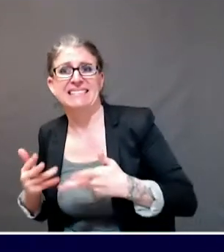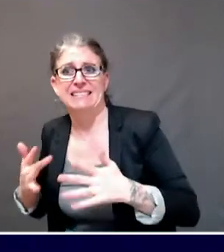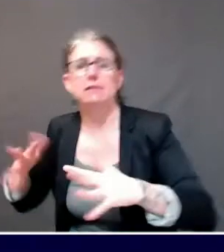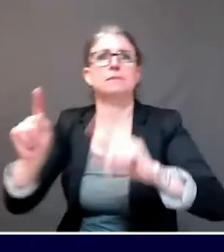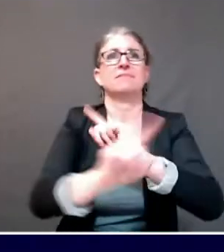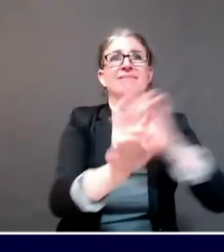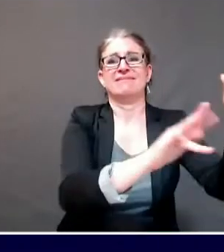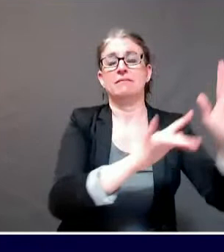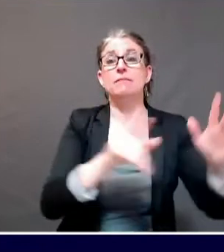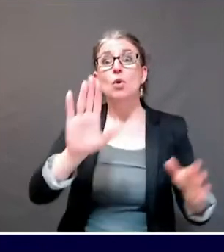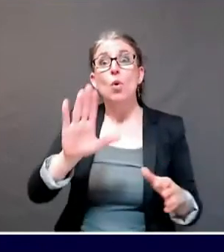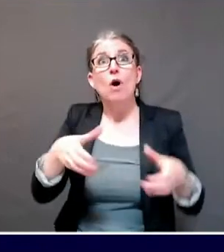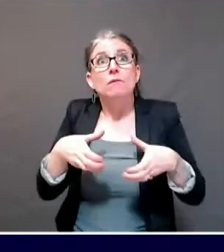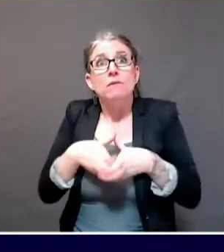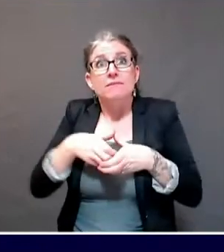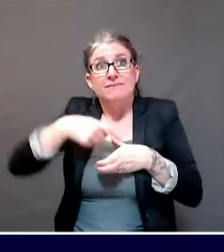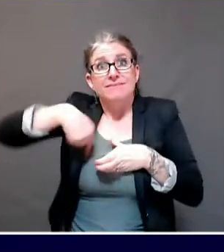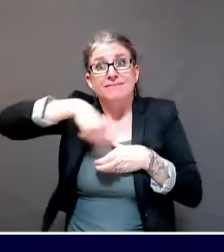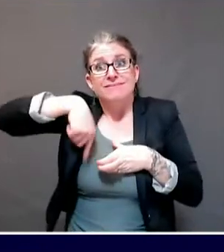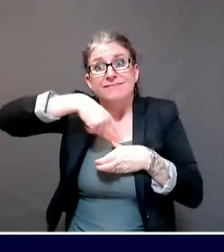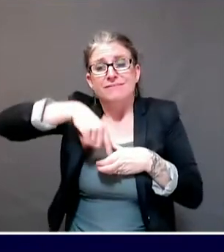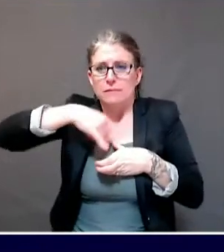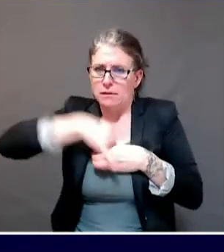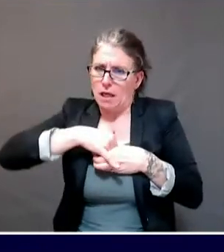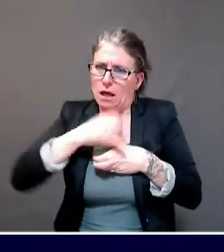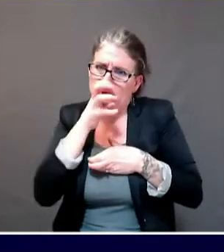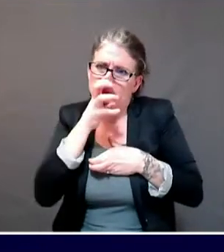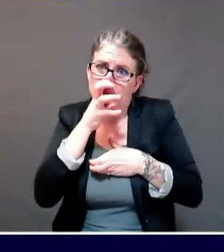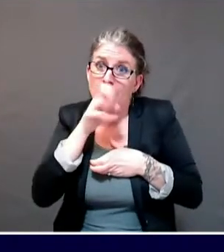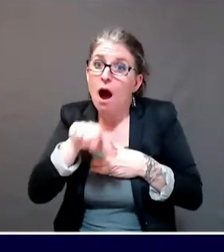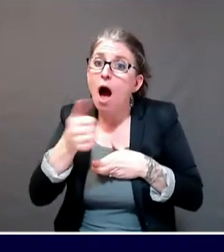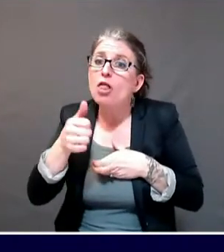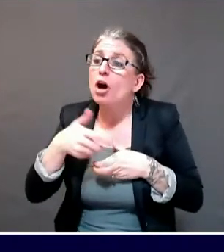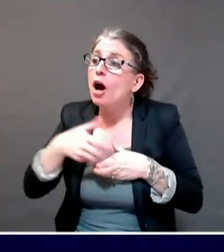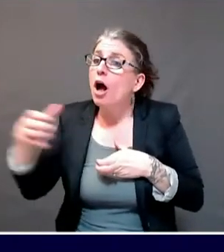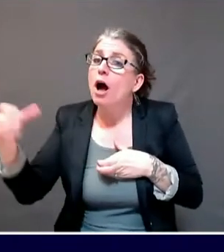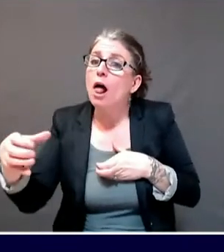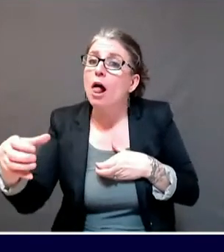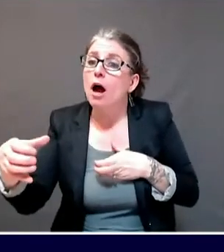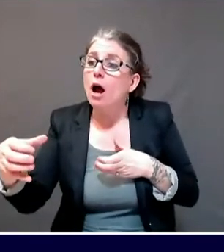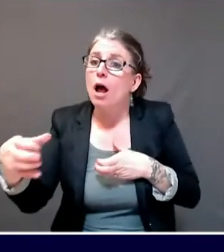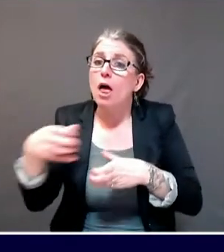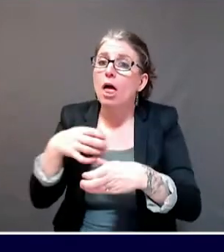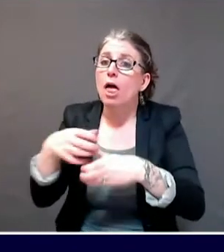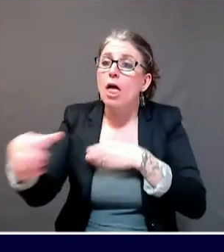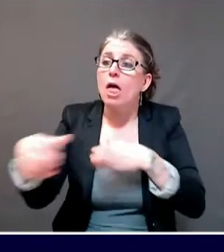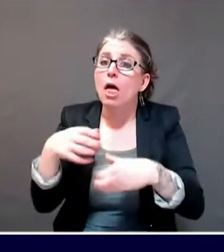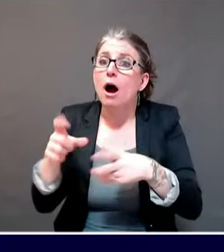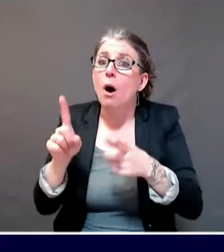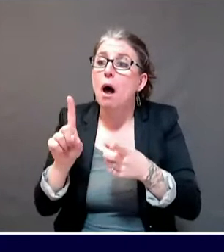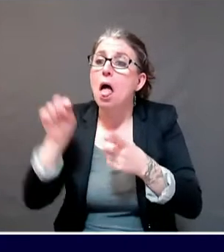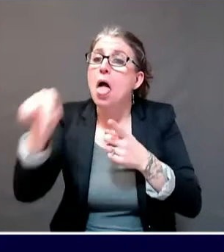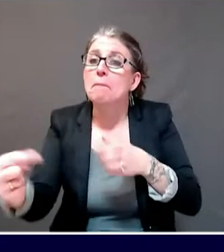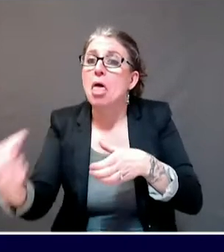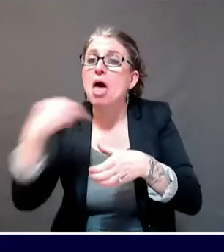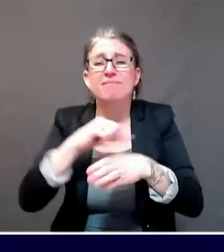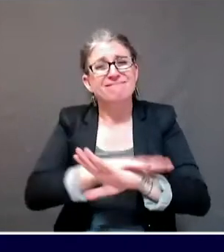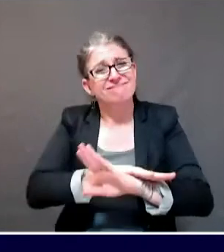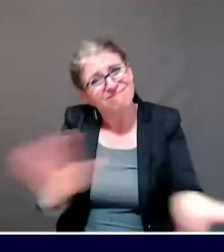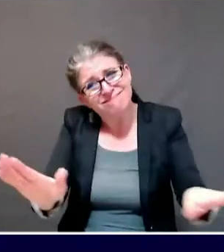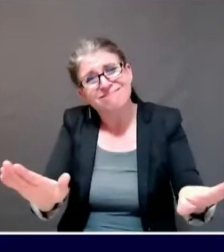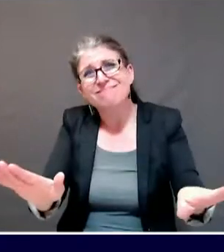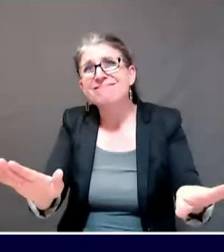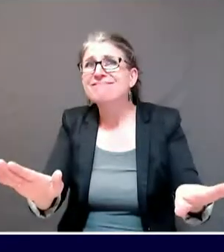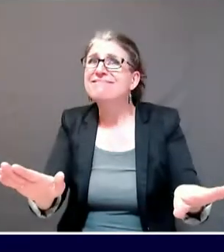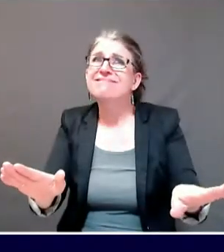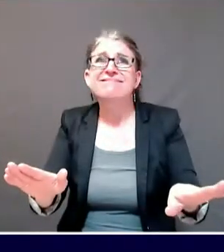when you are around non-household members, indoors or outdoors, avoiding crowded, poorly ventilated